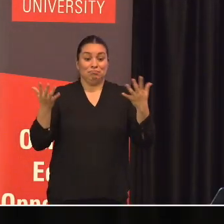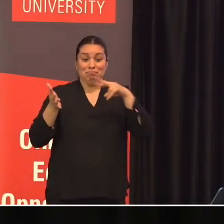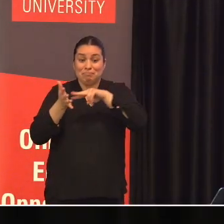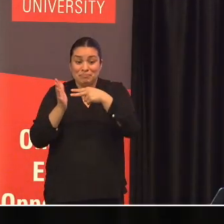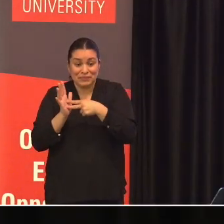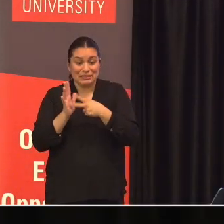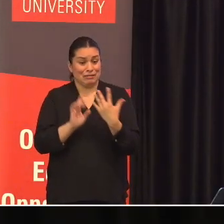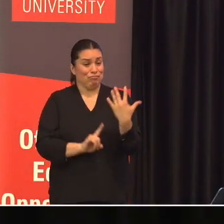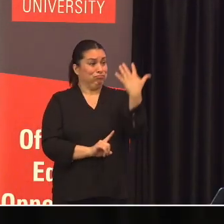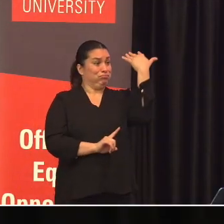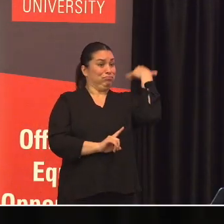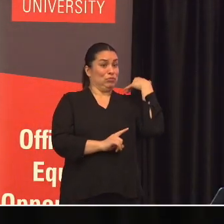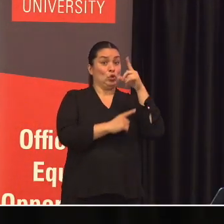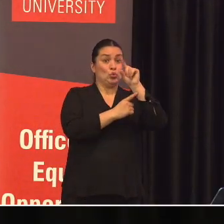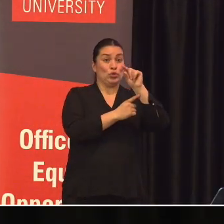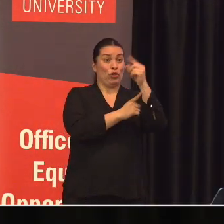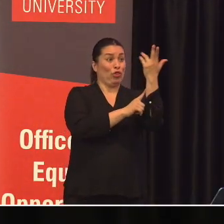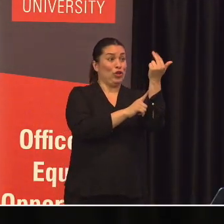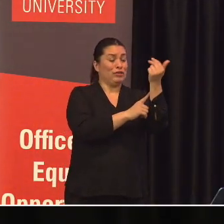called